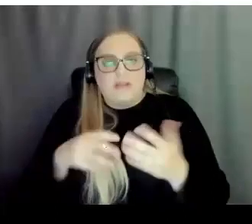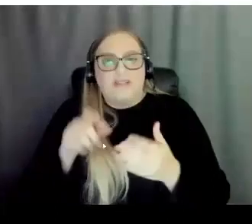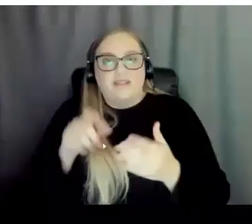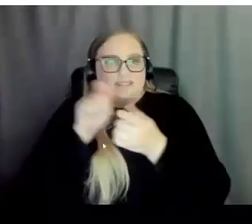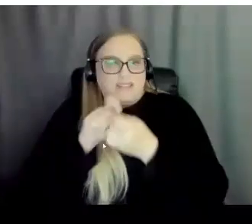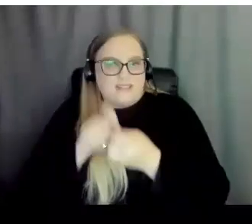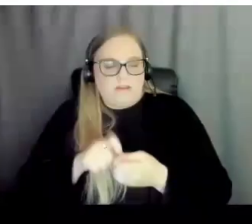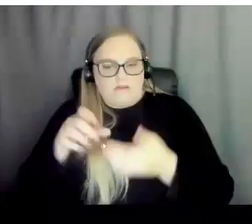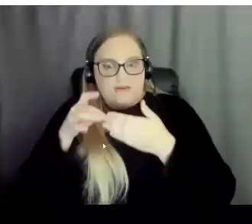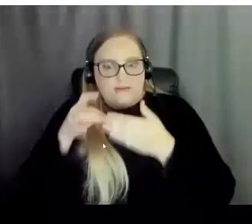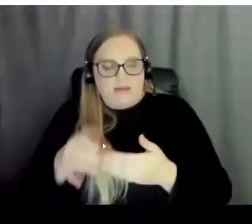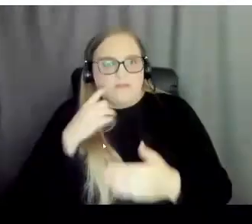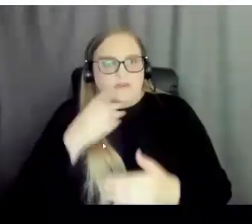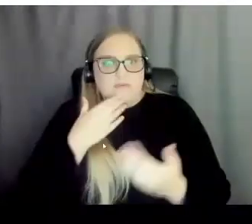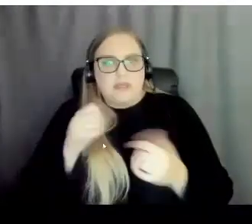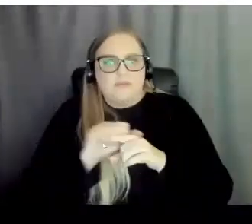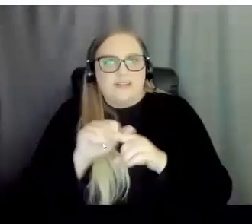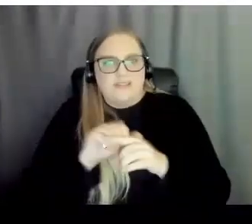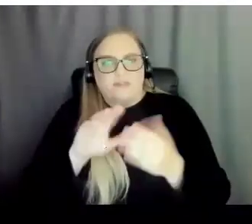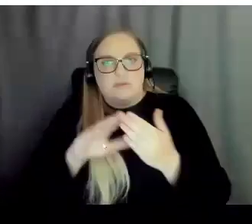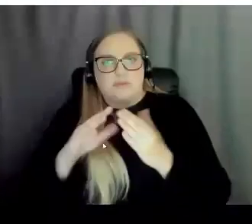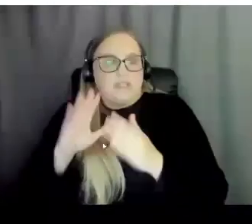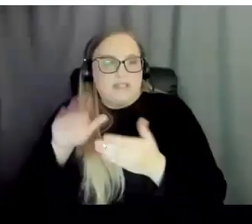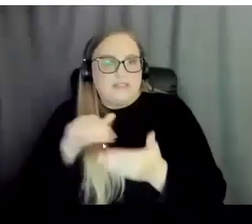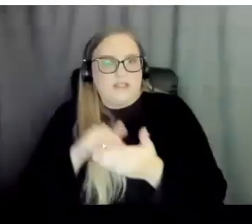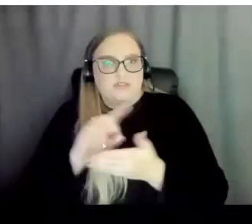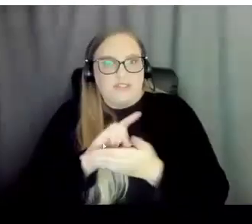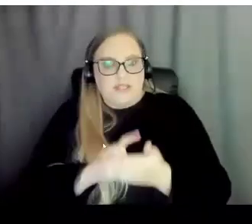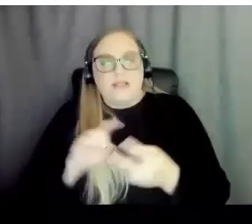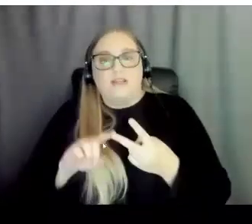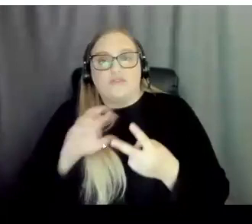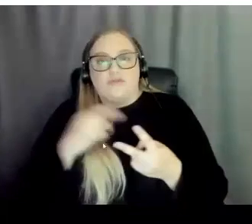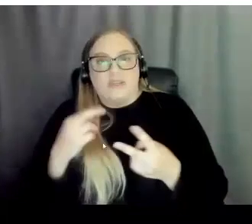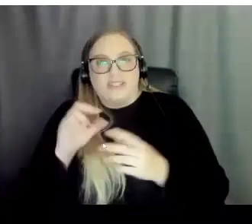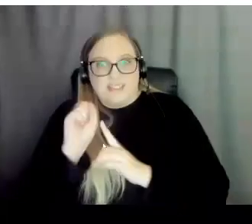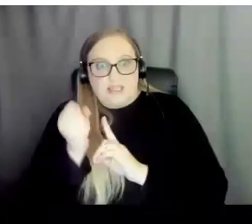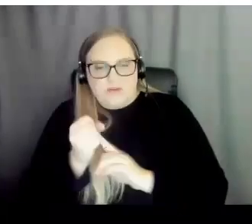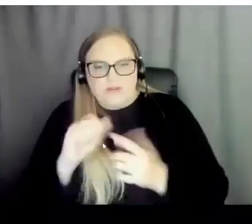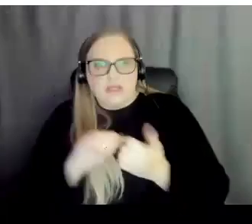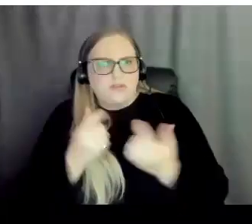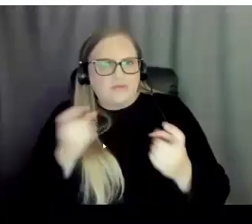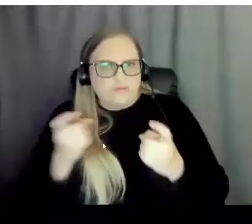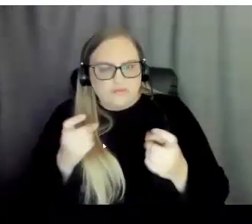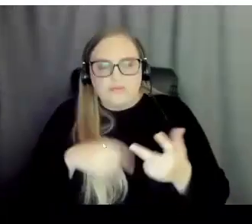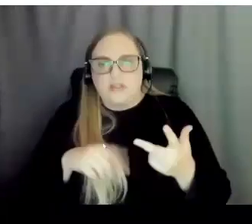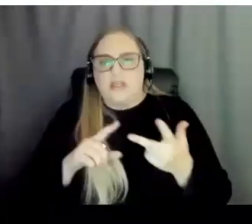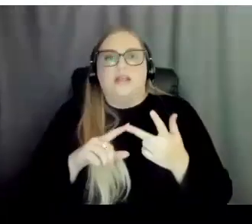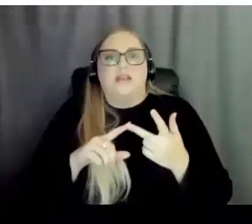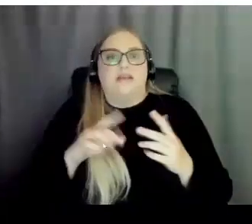practices for community-centered design, adaptable models for risk scenarios, plans for community engagement events, and learning